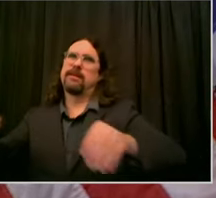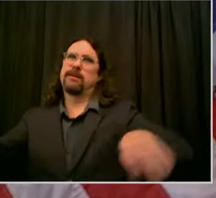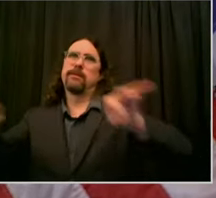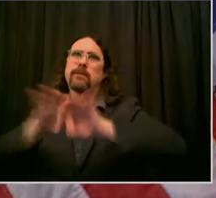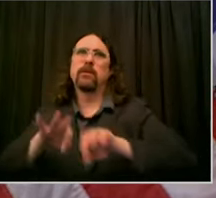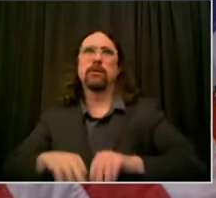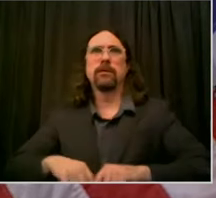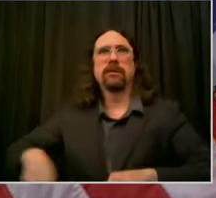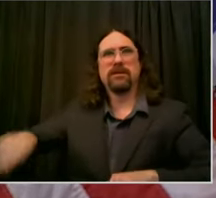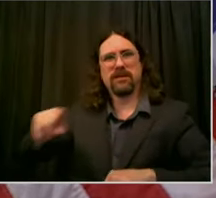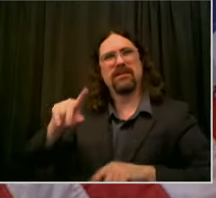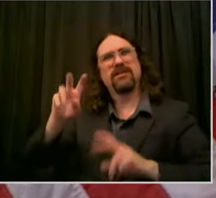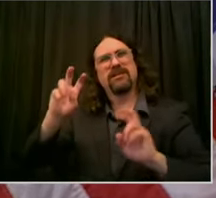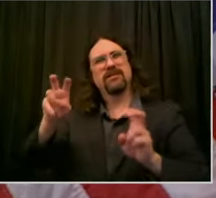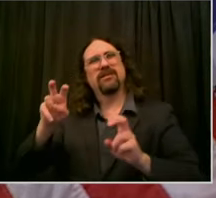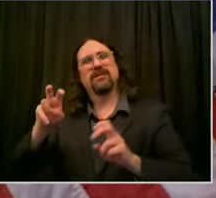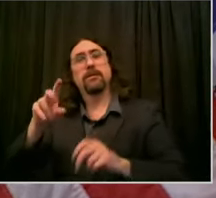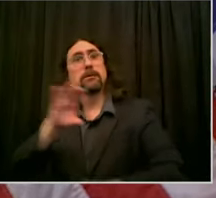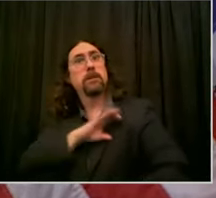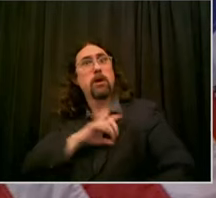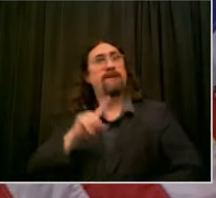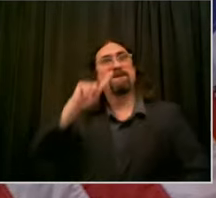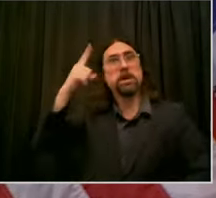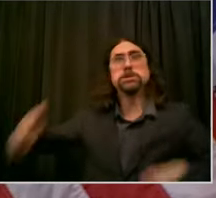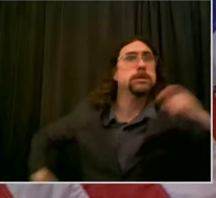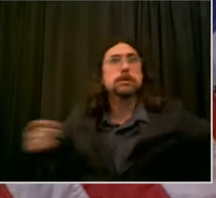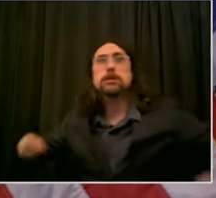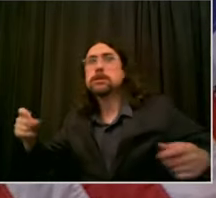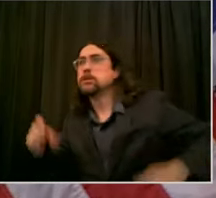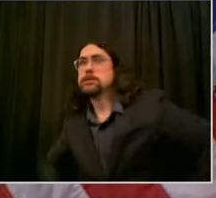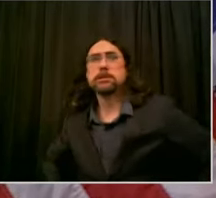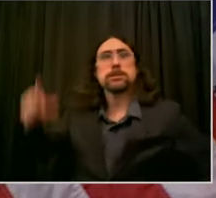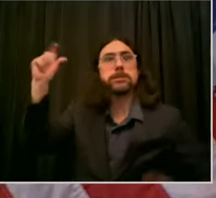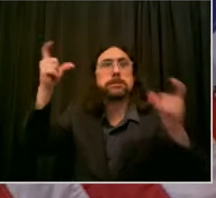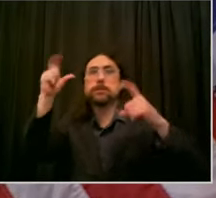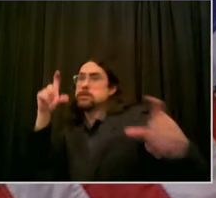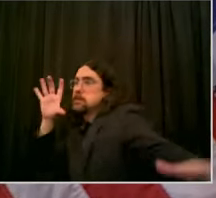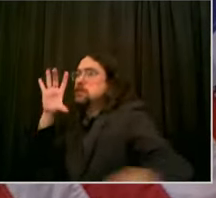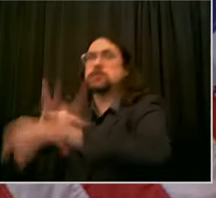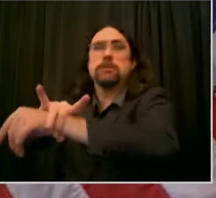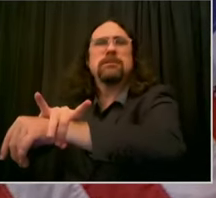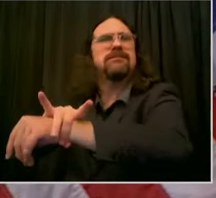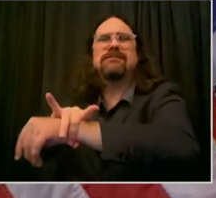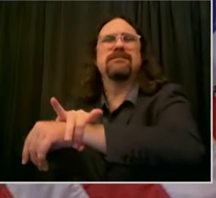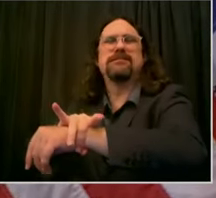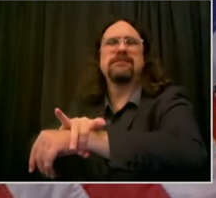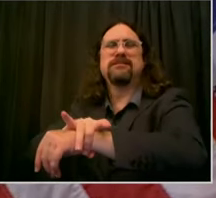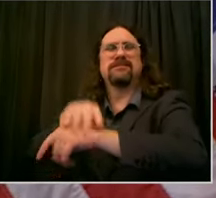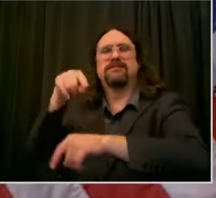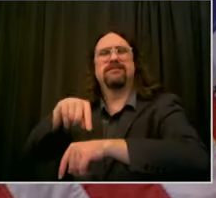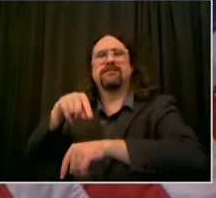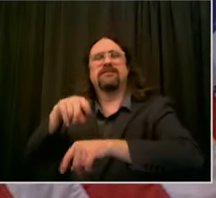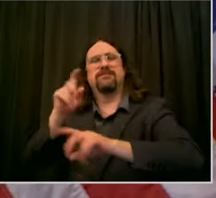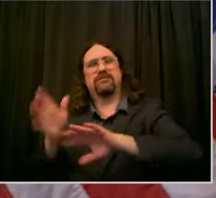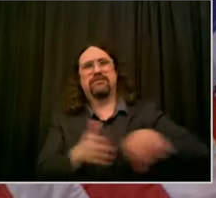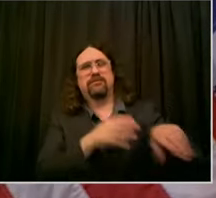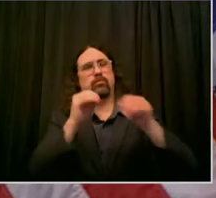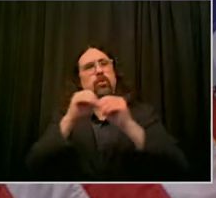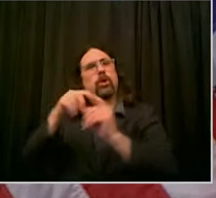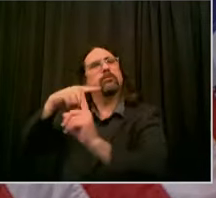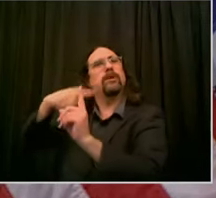well, you give them discretion, you respect their professionalism. A lot of times they can get something done without ever resorting to an